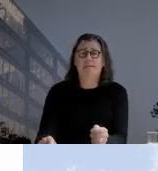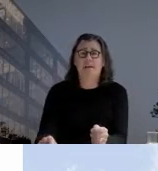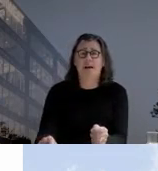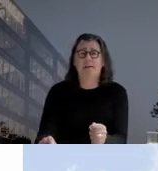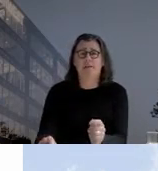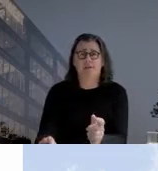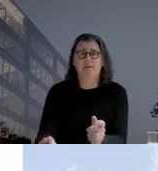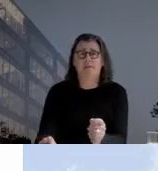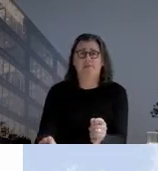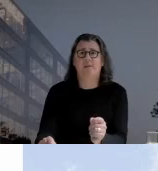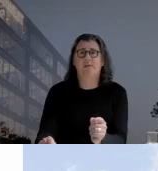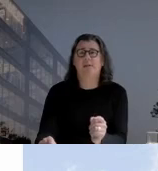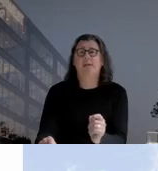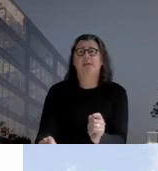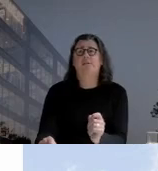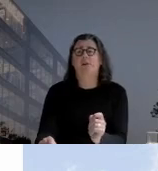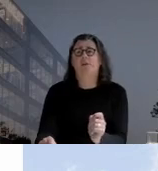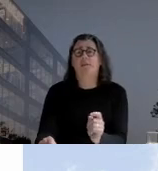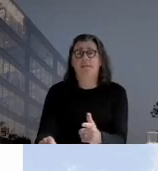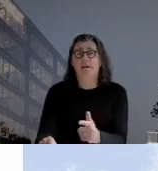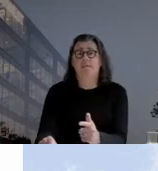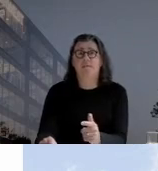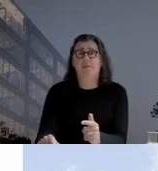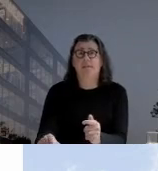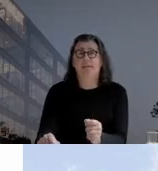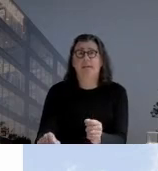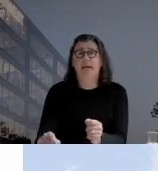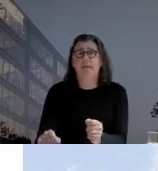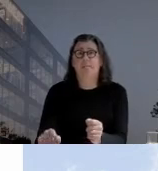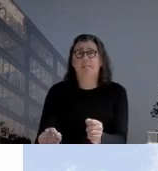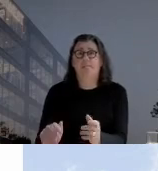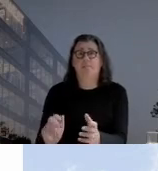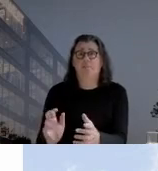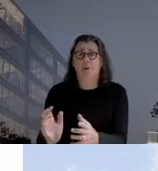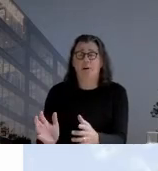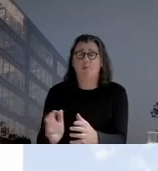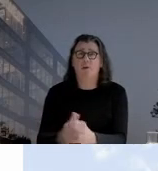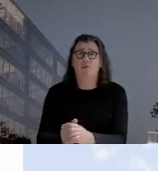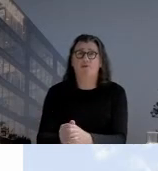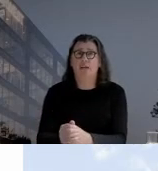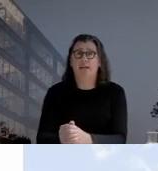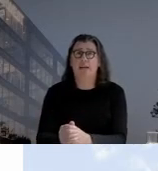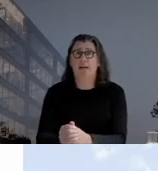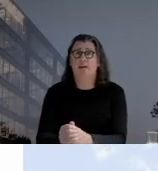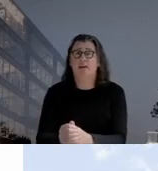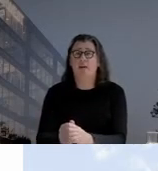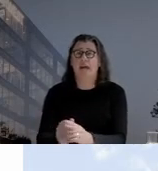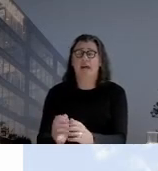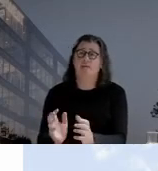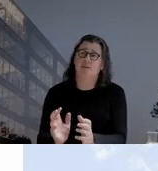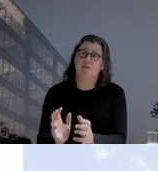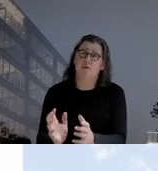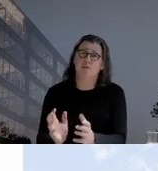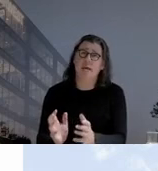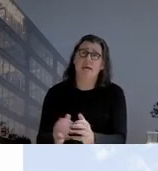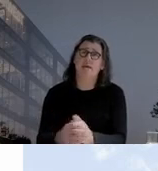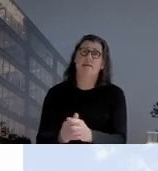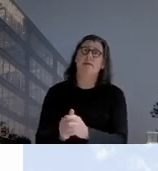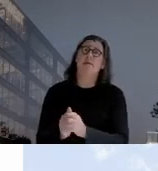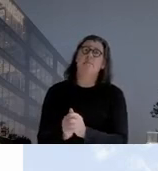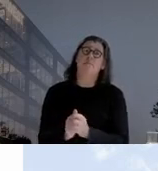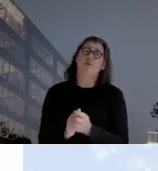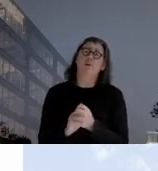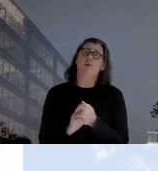connection to the outside. It's just different. So this office building, we're gonna drill in now and look at just one